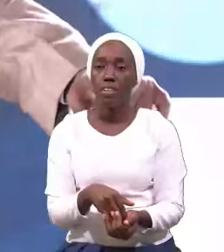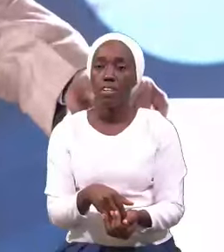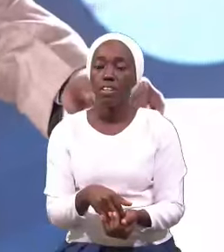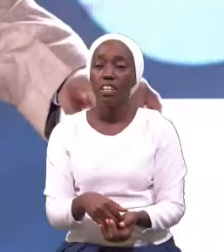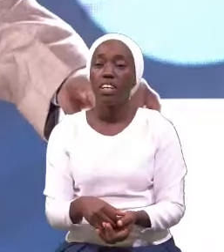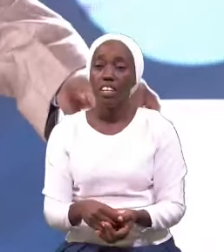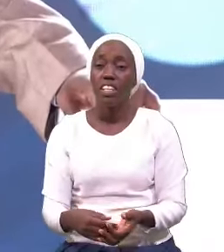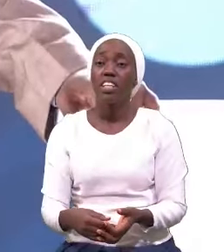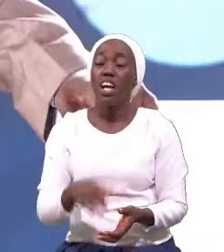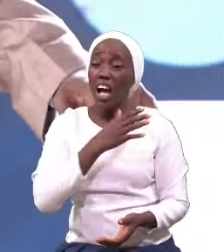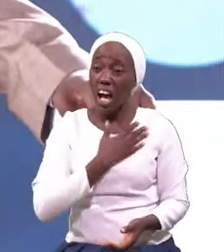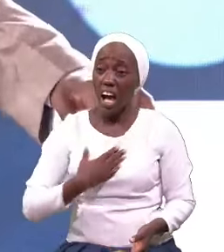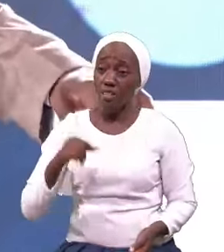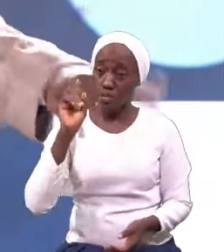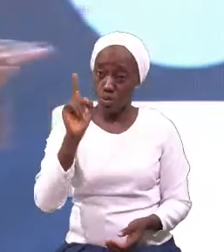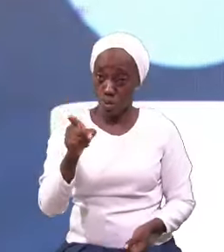And you?